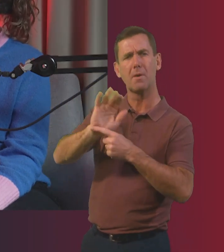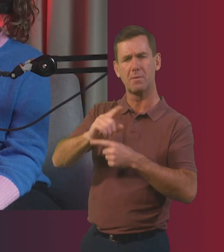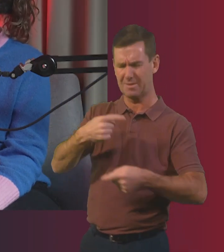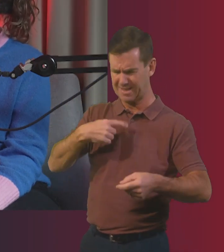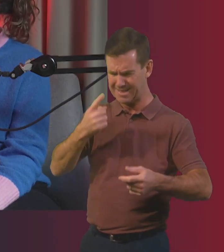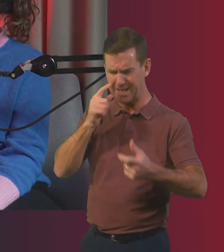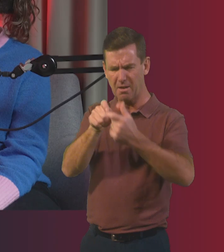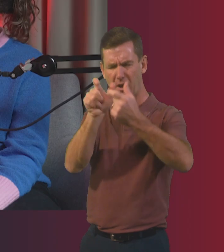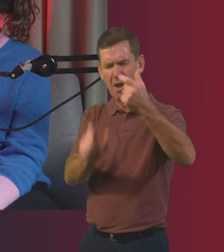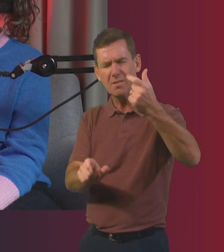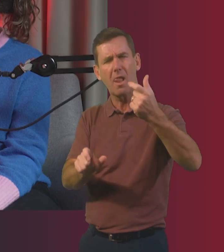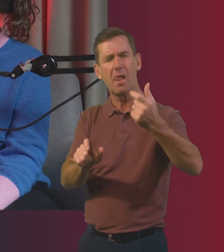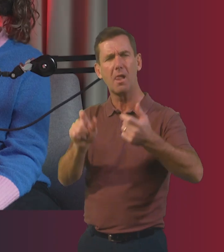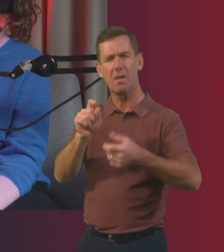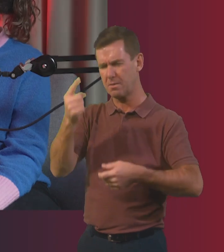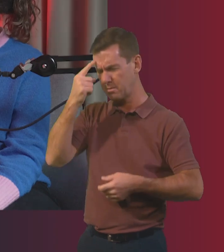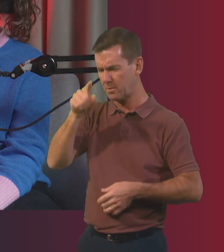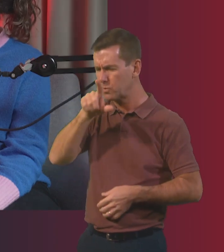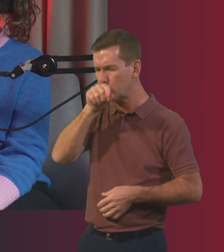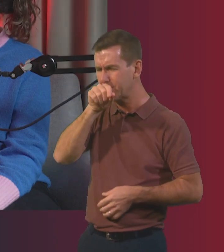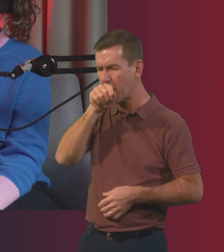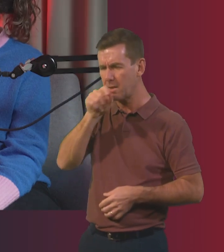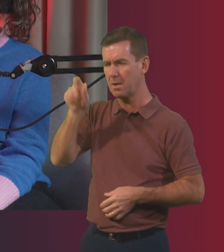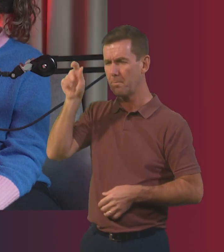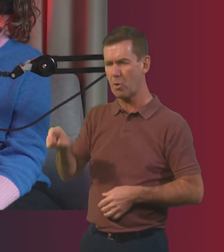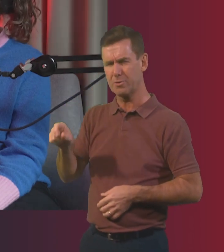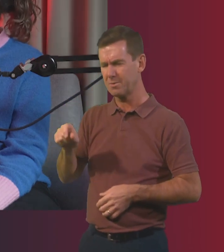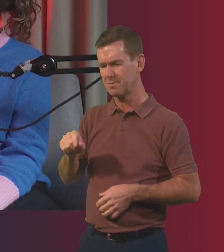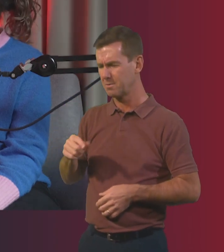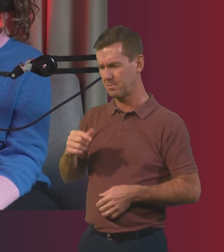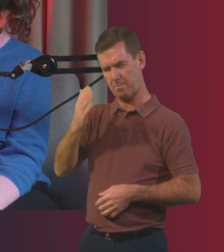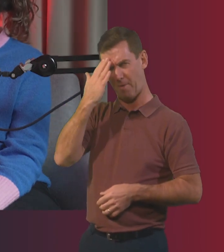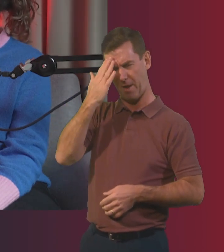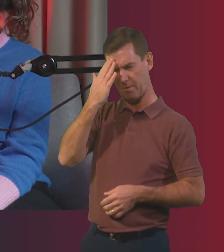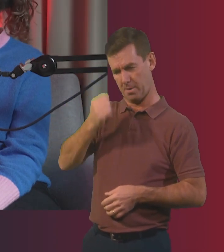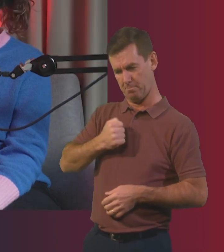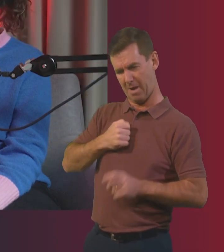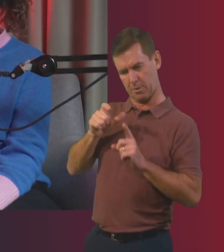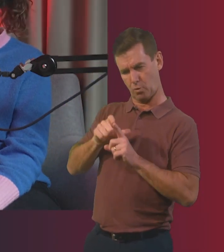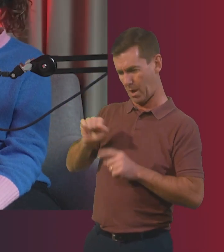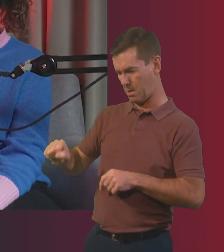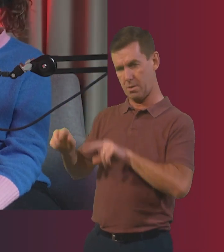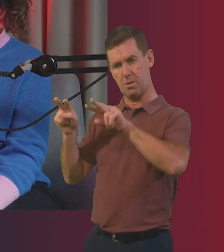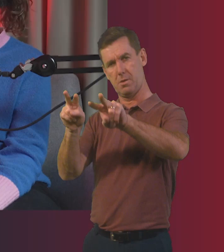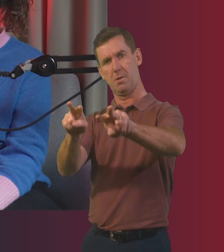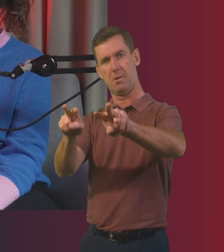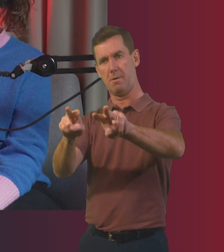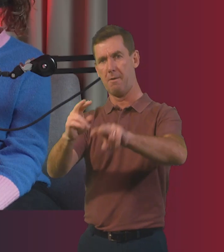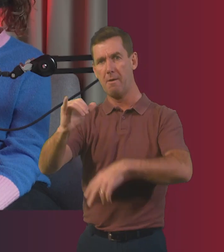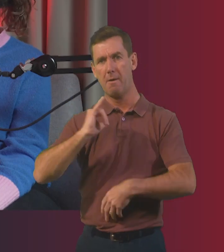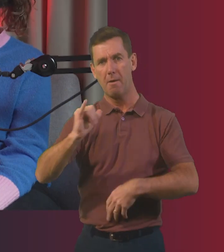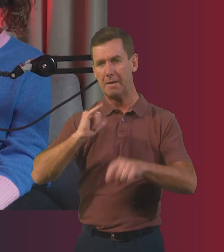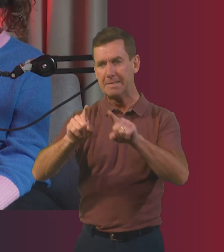was reading, a lady wrote on Twitter, I think, that her child was watching and sort of could see herself in you. And I think that kind of